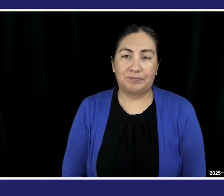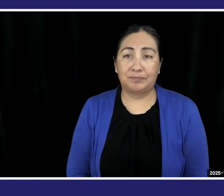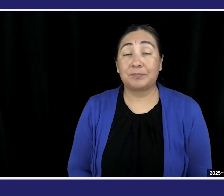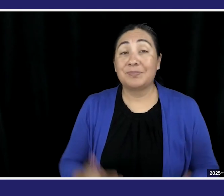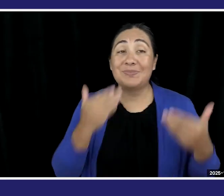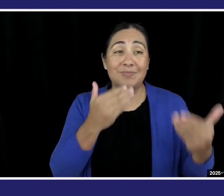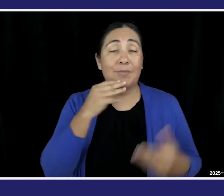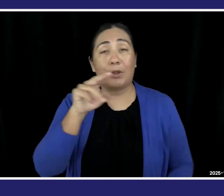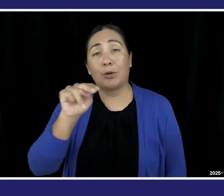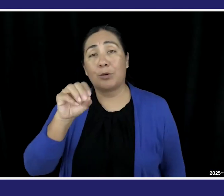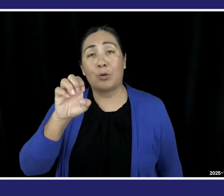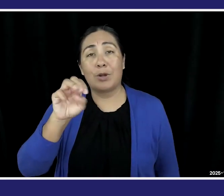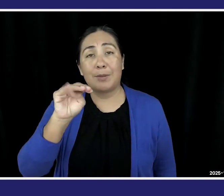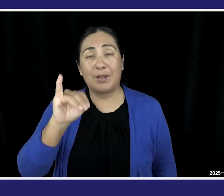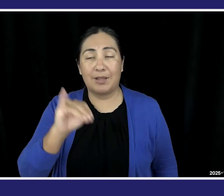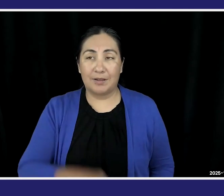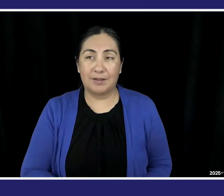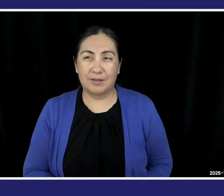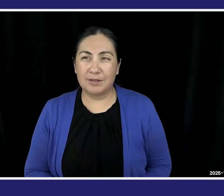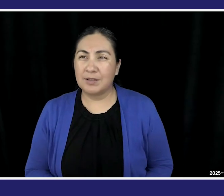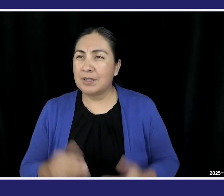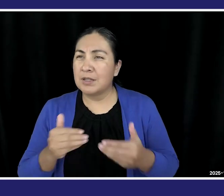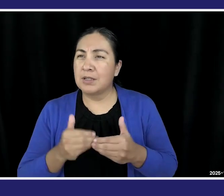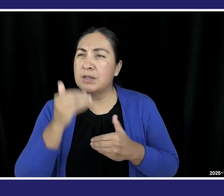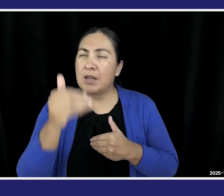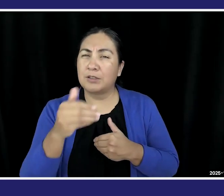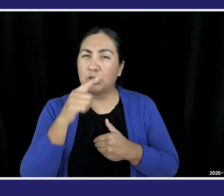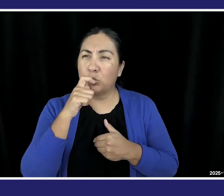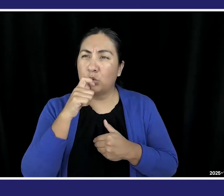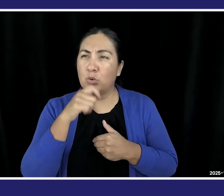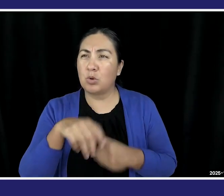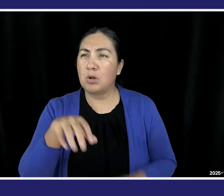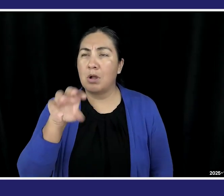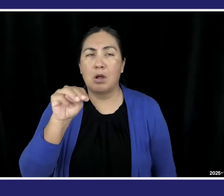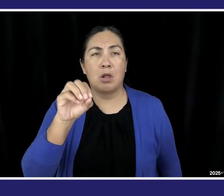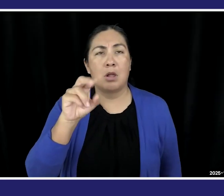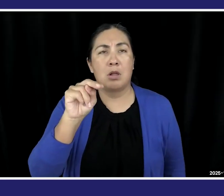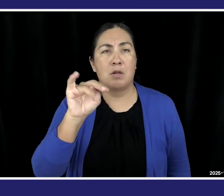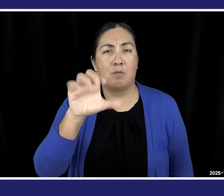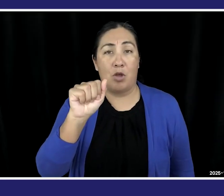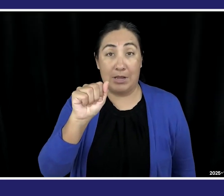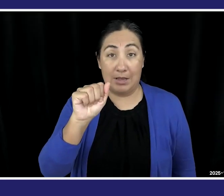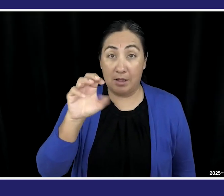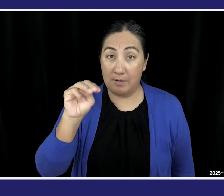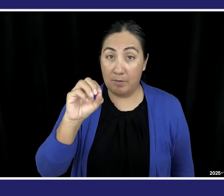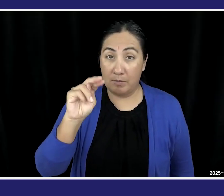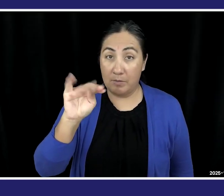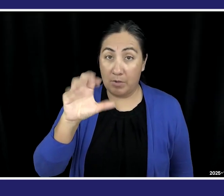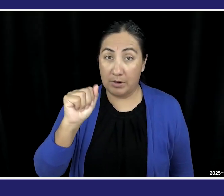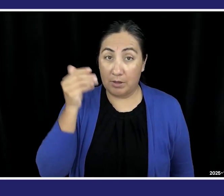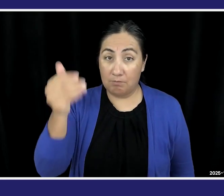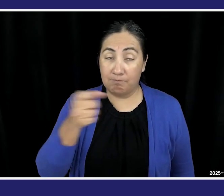Thank you very much, Noemi. Looks like next on the list is Monica. Monica, are you able to come off of mute?